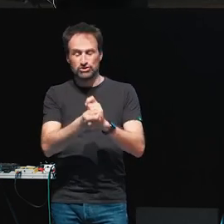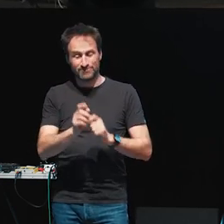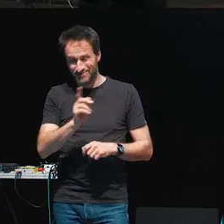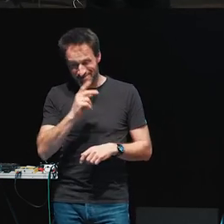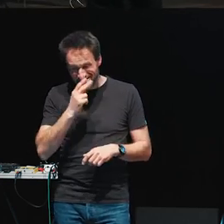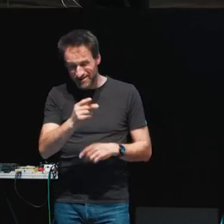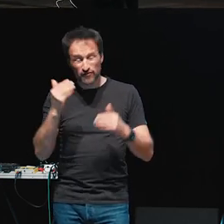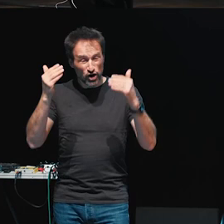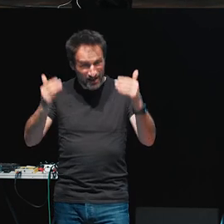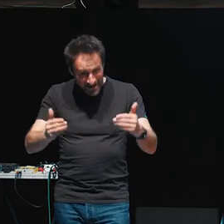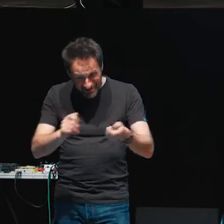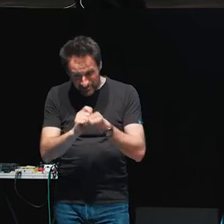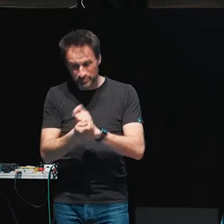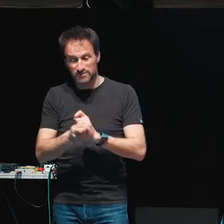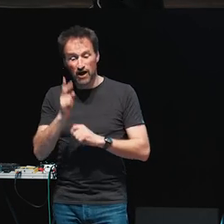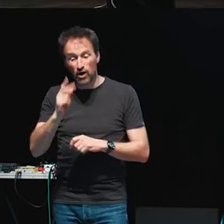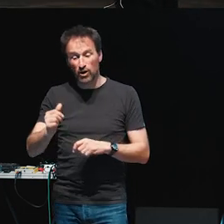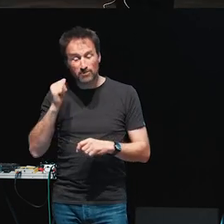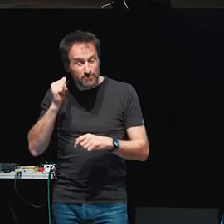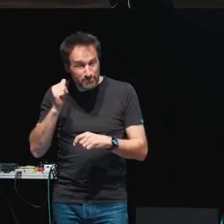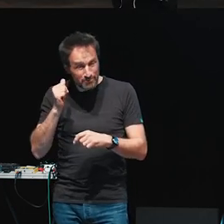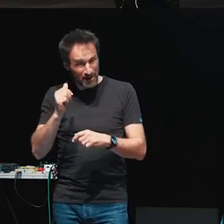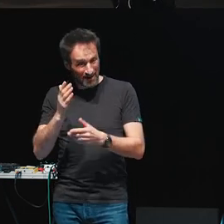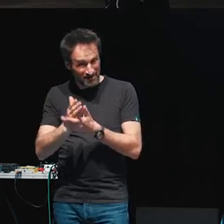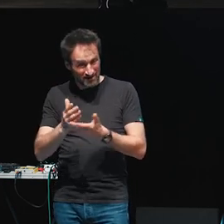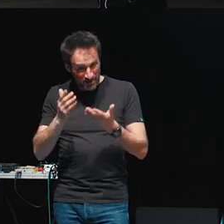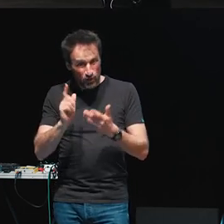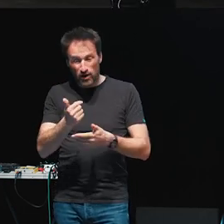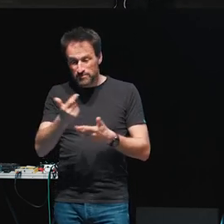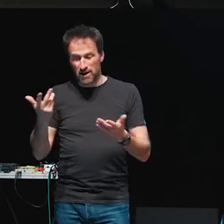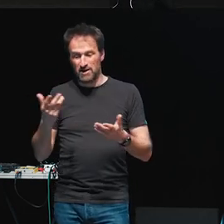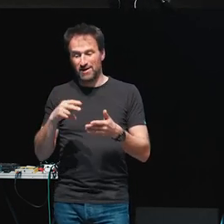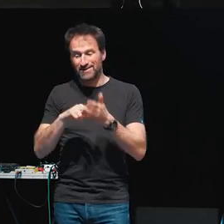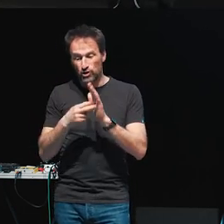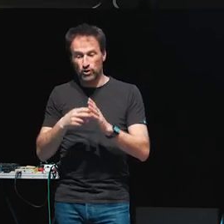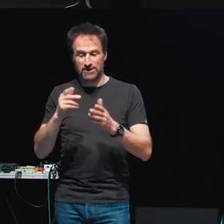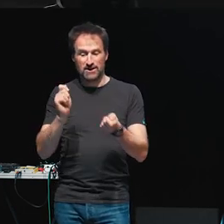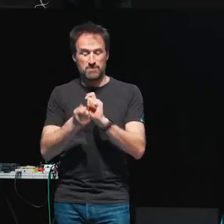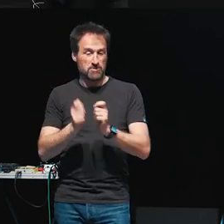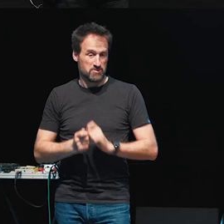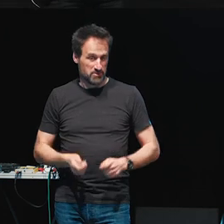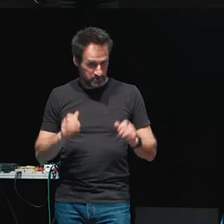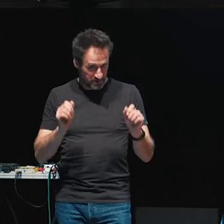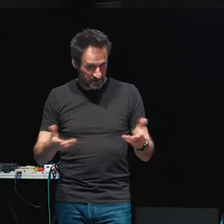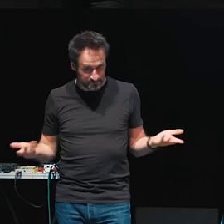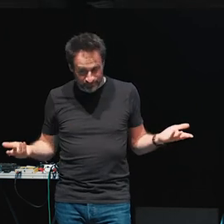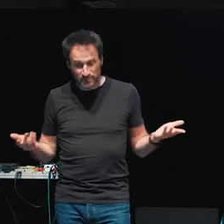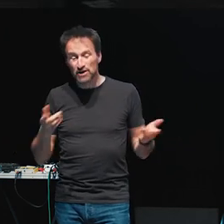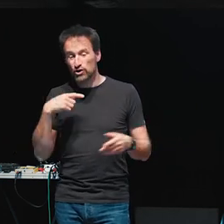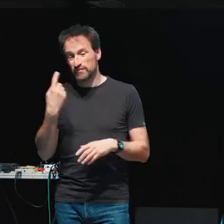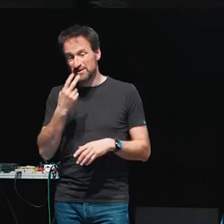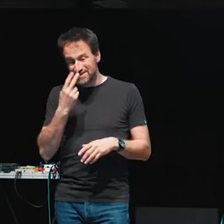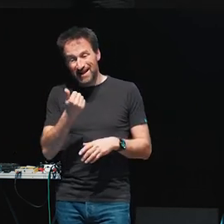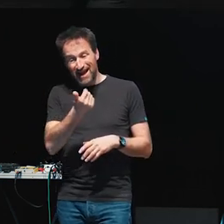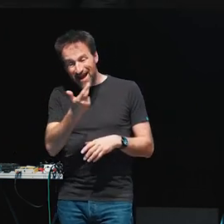Node.js, it's even like outpacing some mobile technologies. And while client and server architectures were sort of